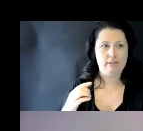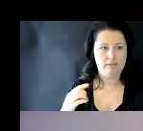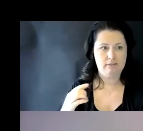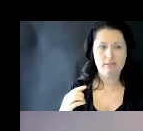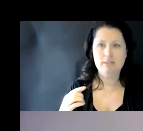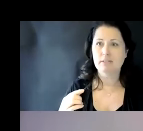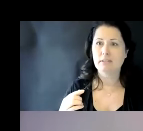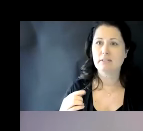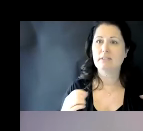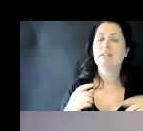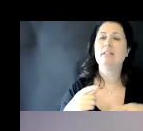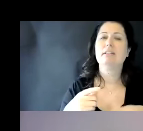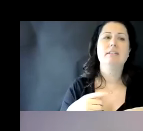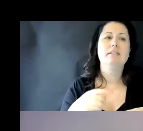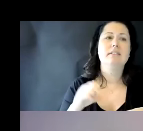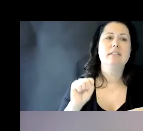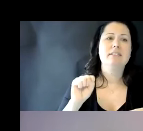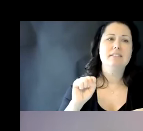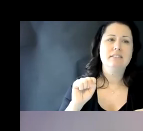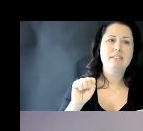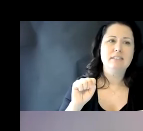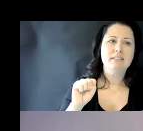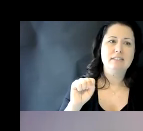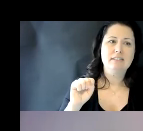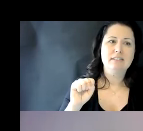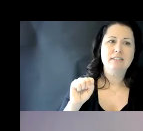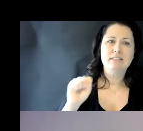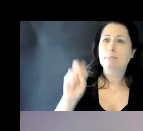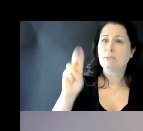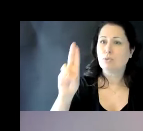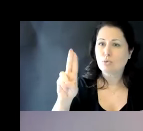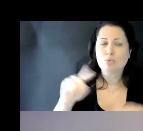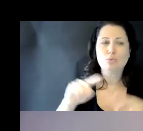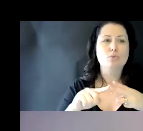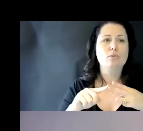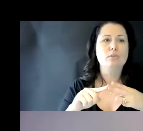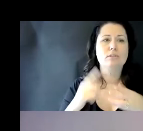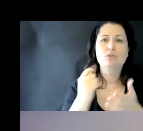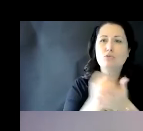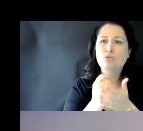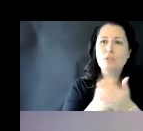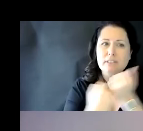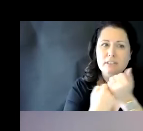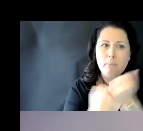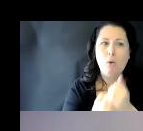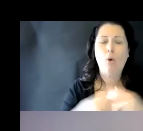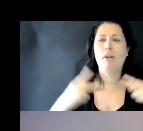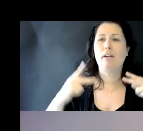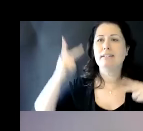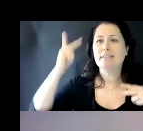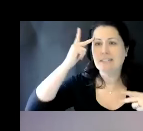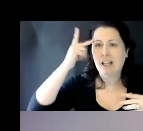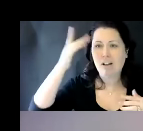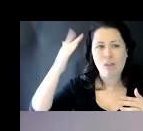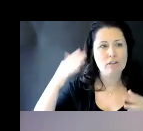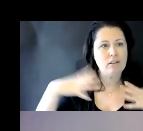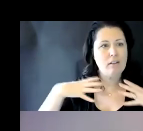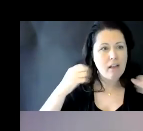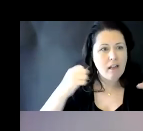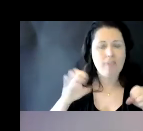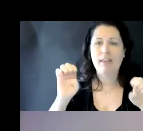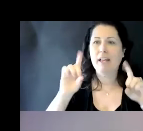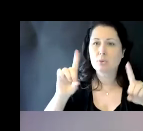substance use, treatment and support, psychological health, physical health, use of time, education, training